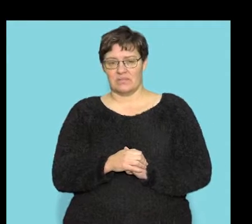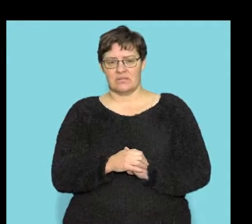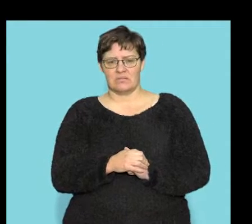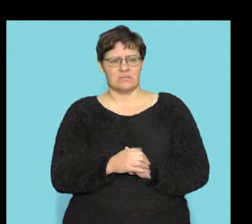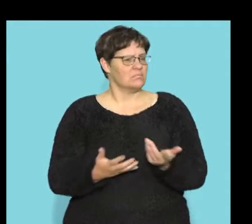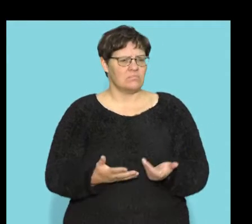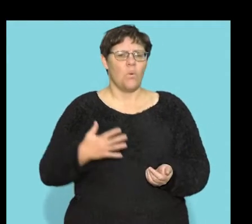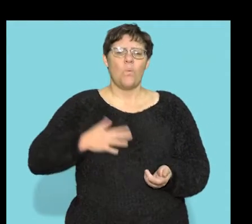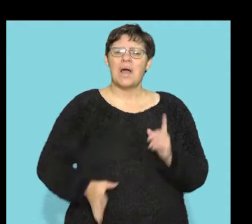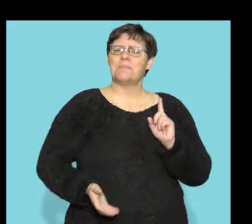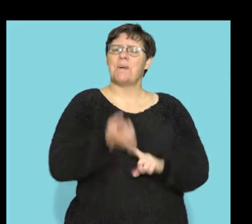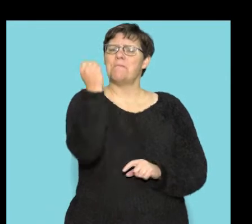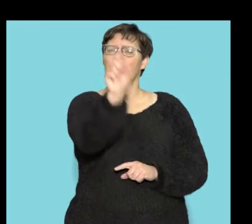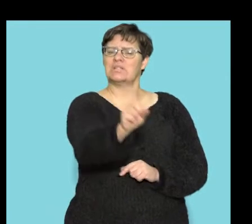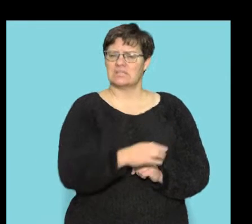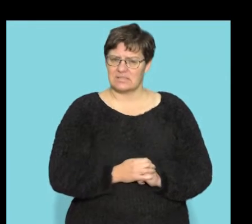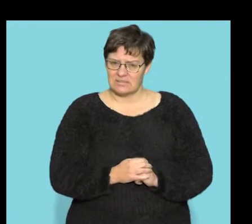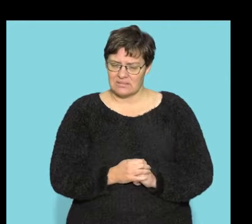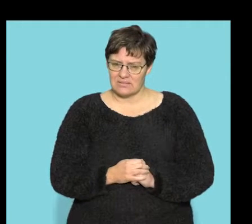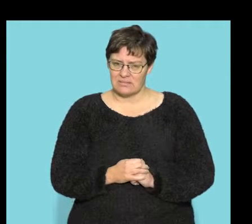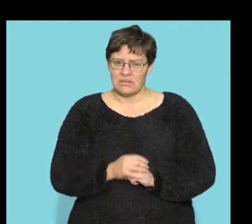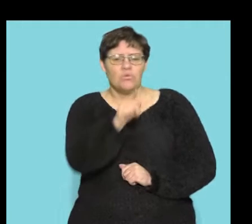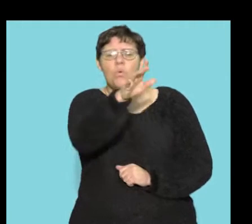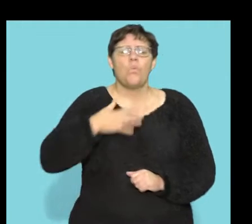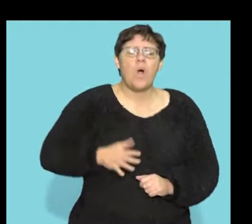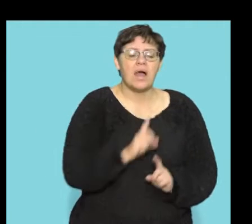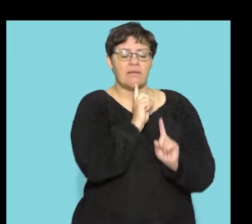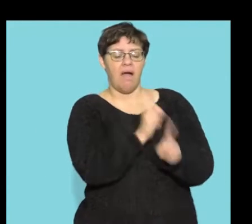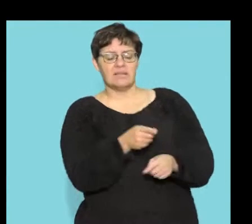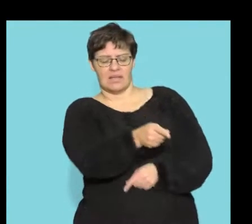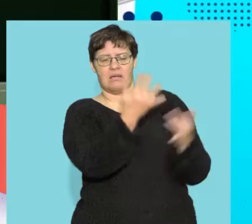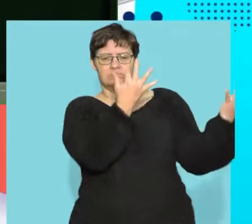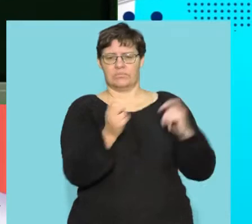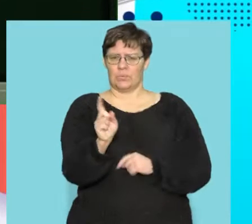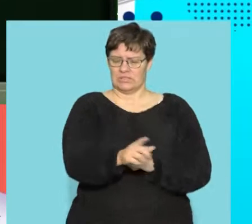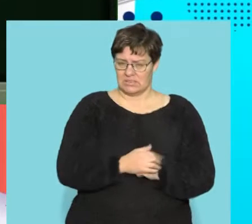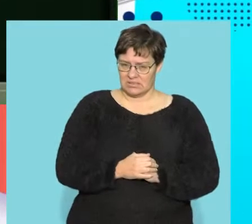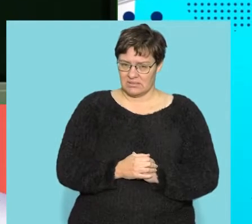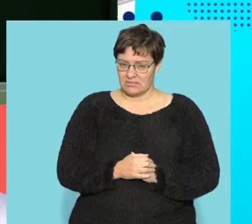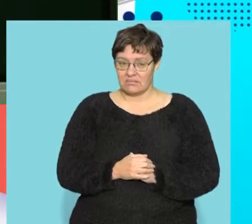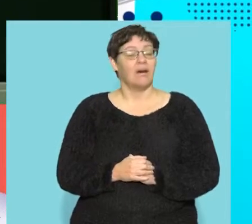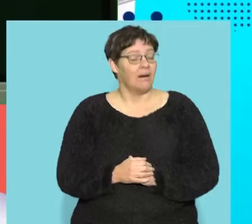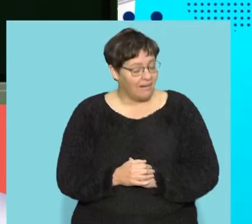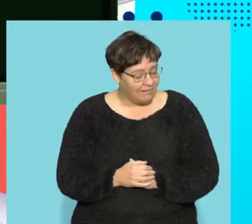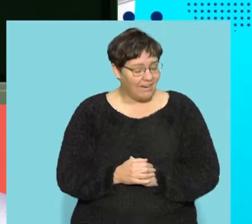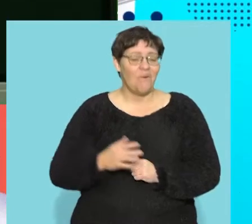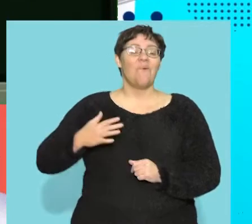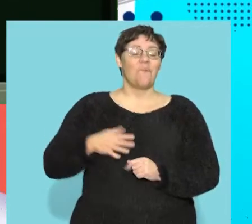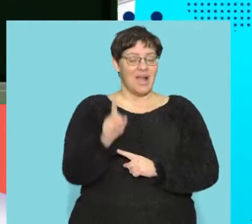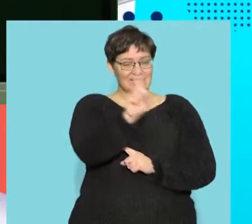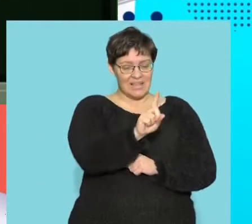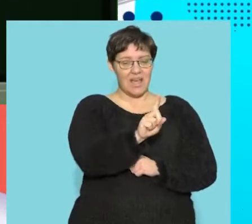now what are you trying to determine? What do you want to find from this calculation? You want to find